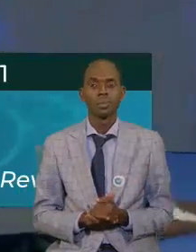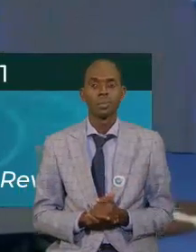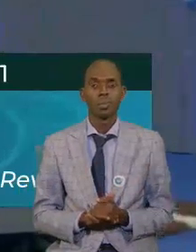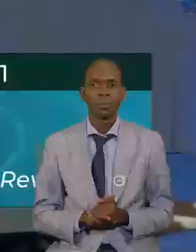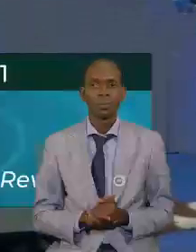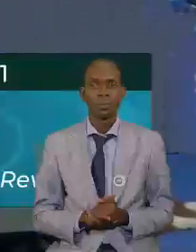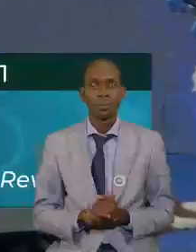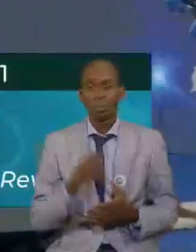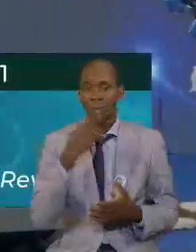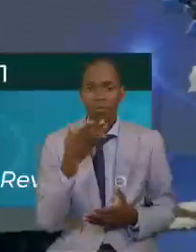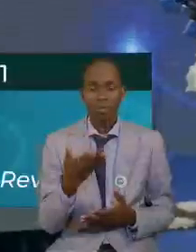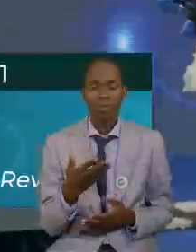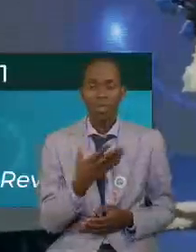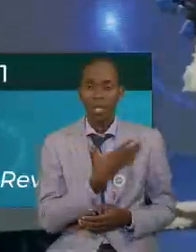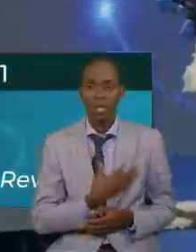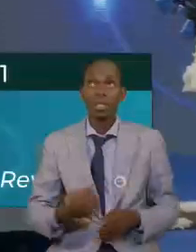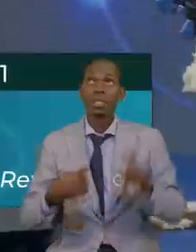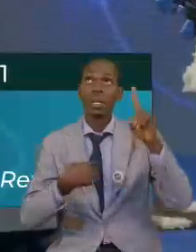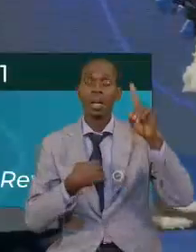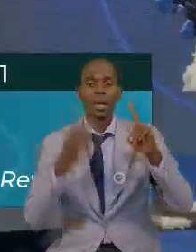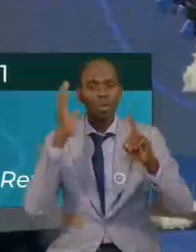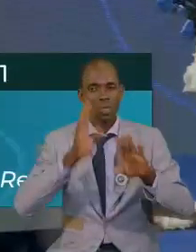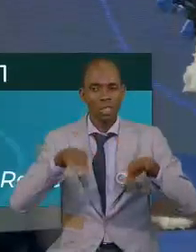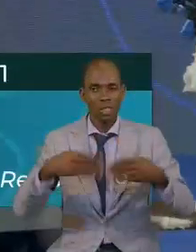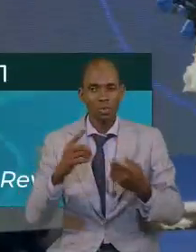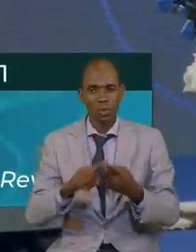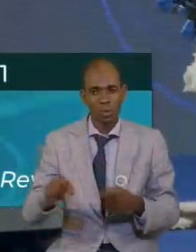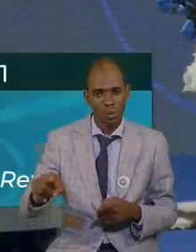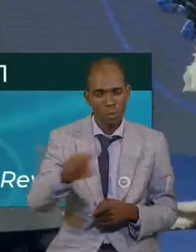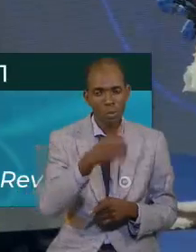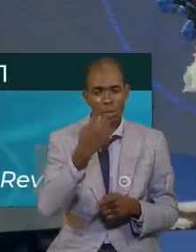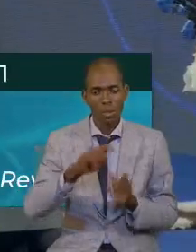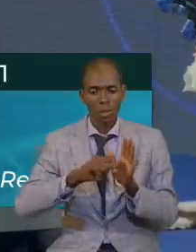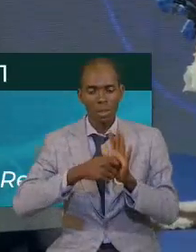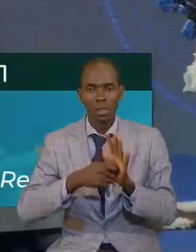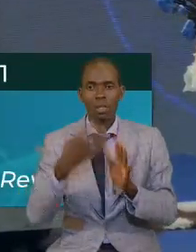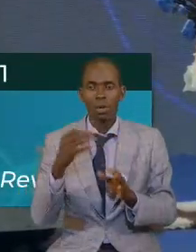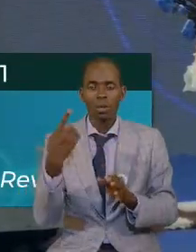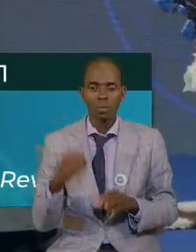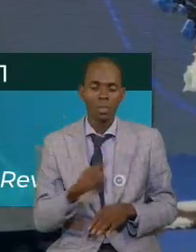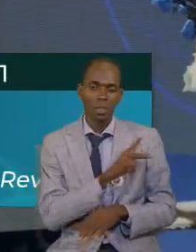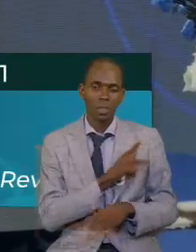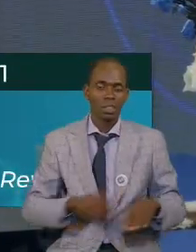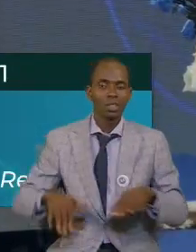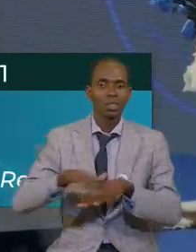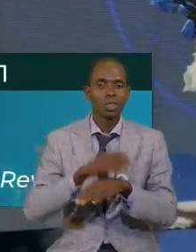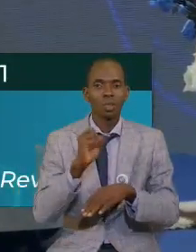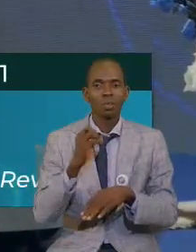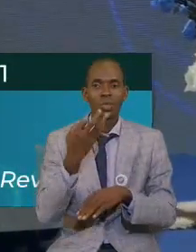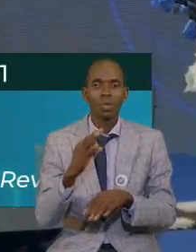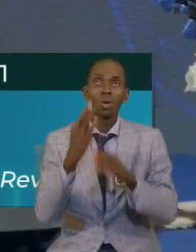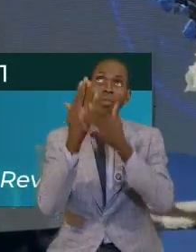It says, and I will give unto thee the keys of the kingdom of heaven.